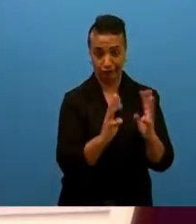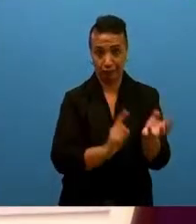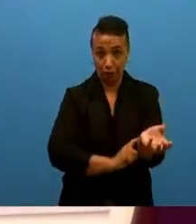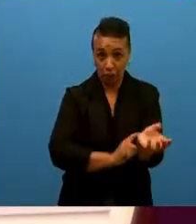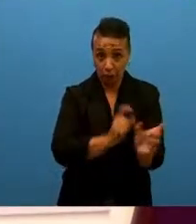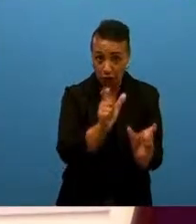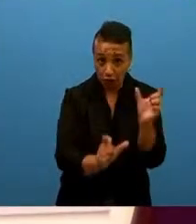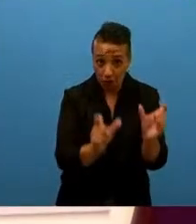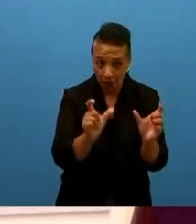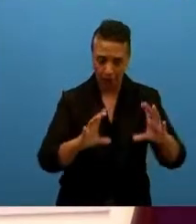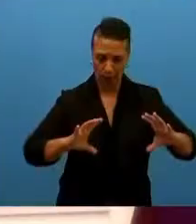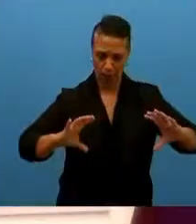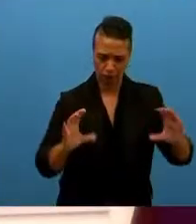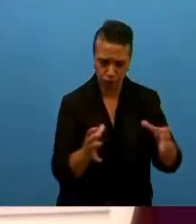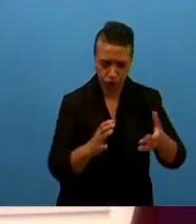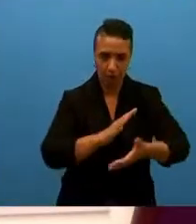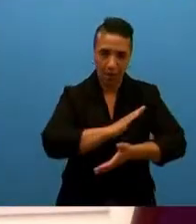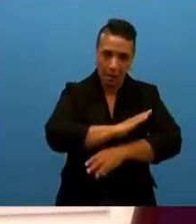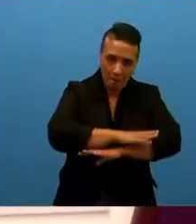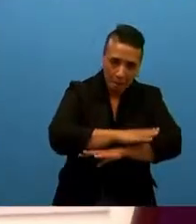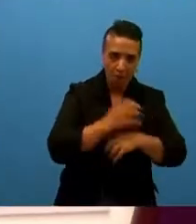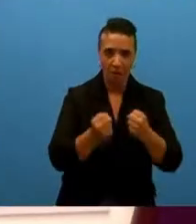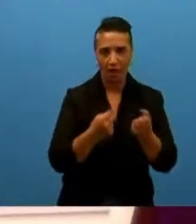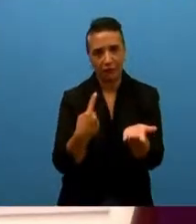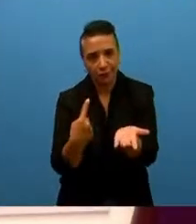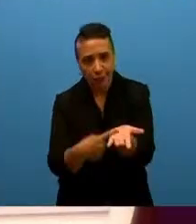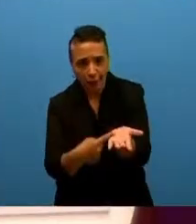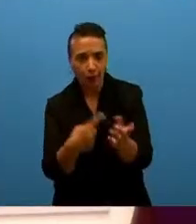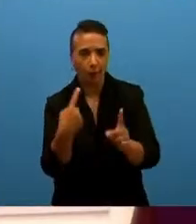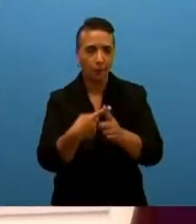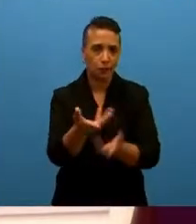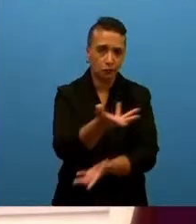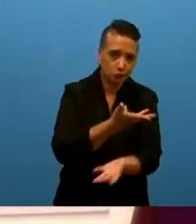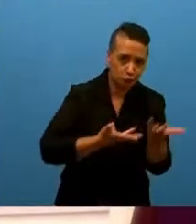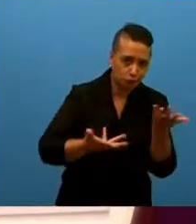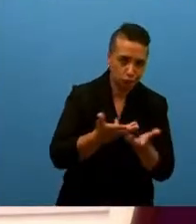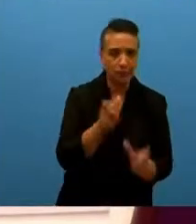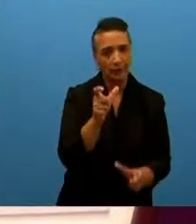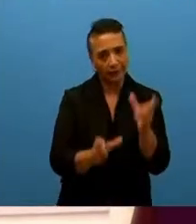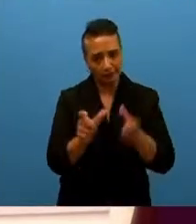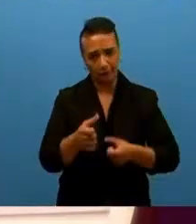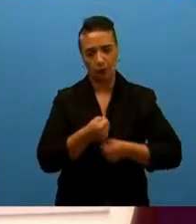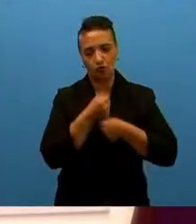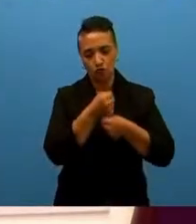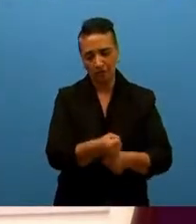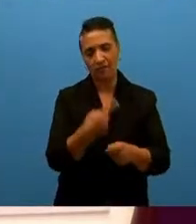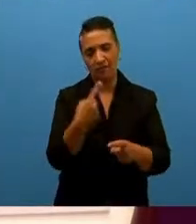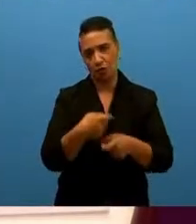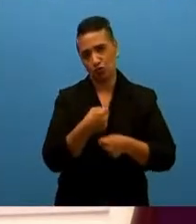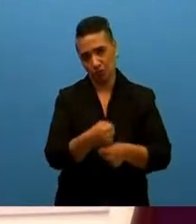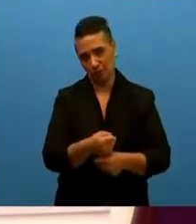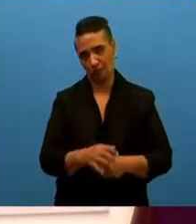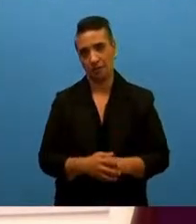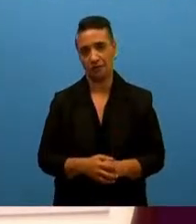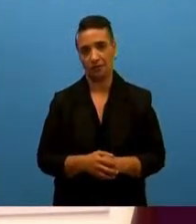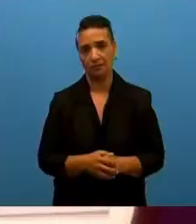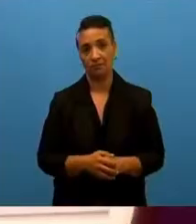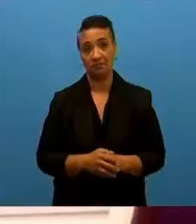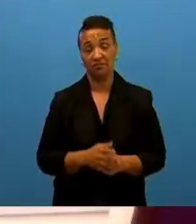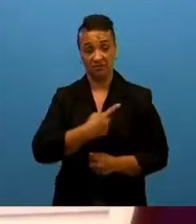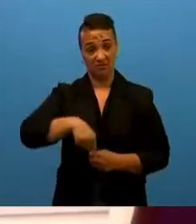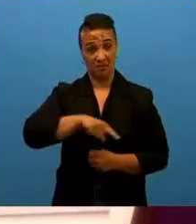for dialogue and consultation with indigenous organizations and representatives. Regionally, we highlight